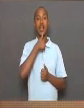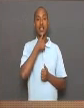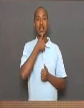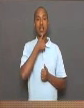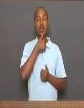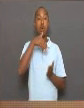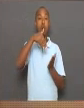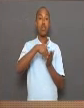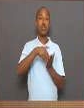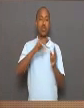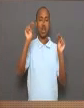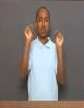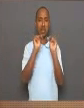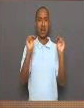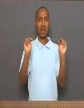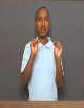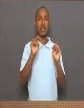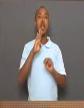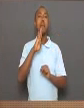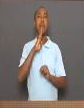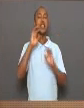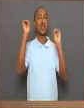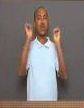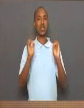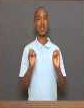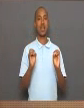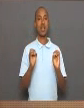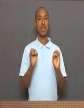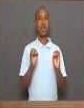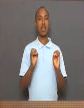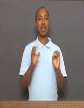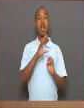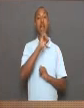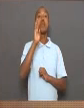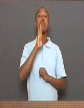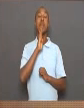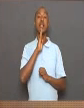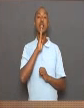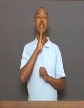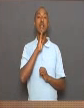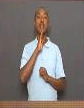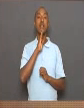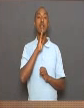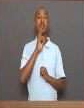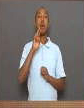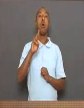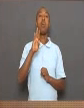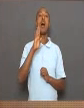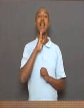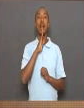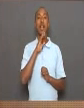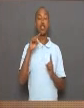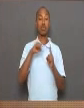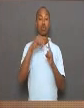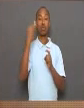Acids also neutralize basic oxides and bases or alkalis to form